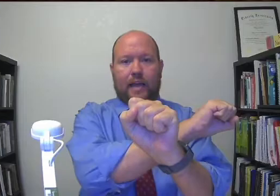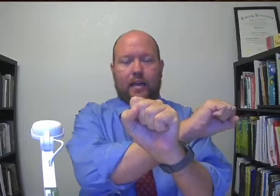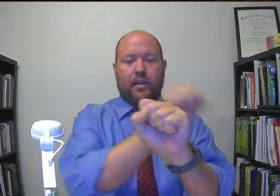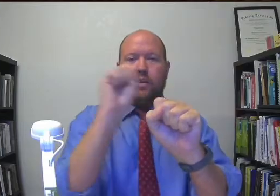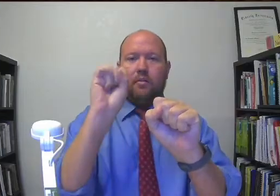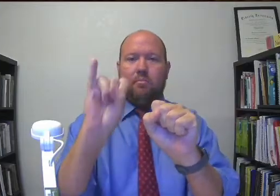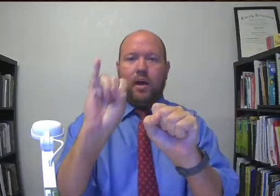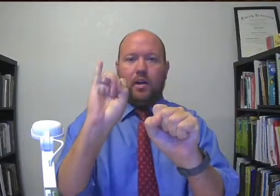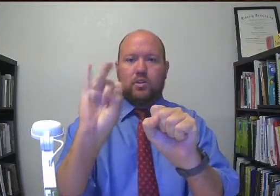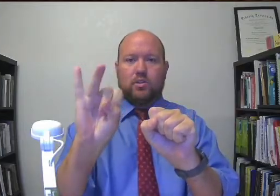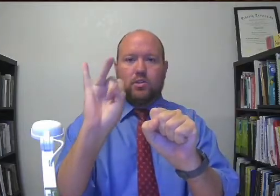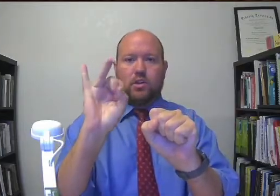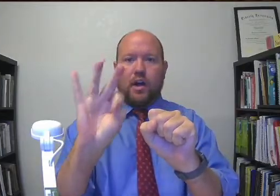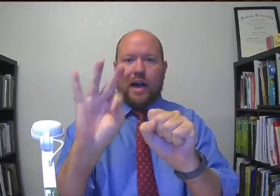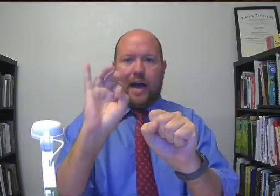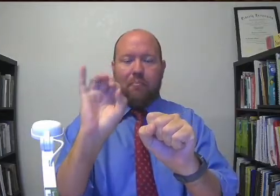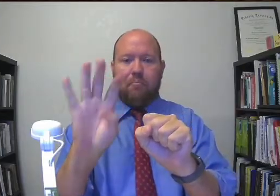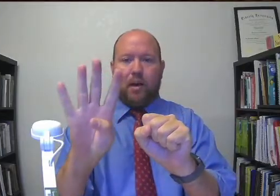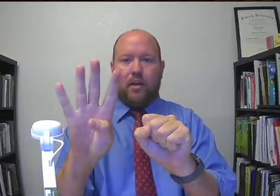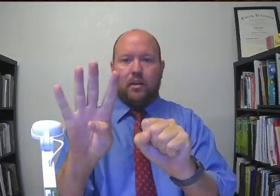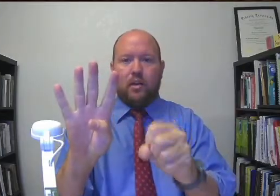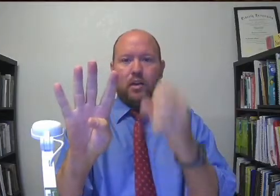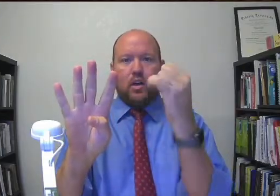Prop-er-ly. P-r-a.